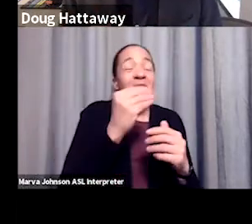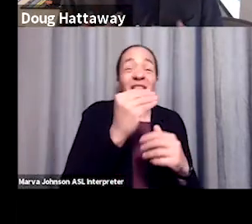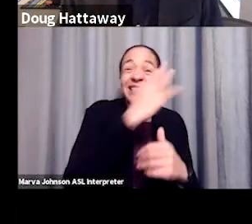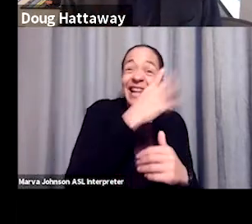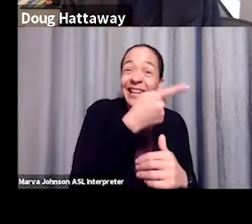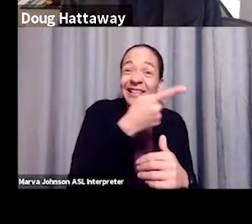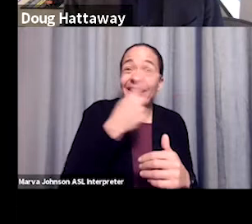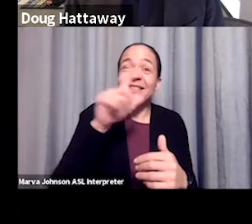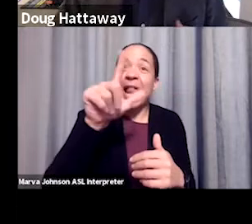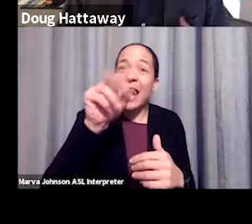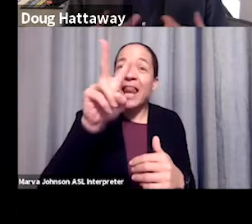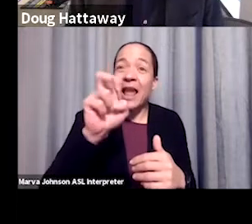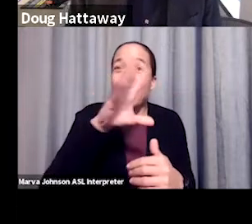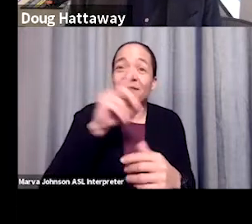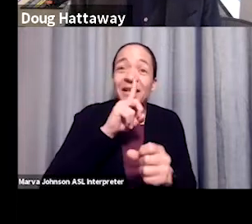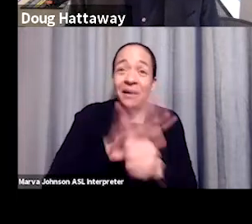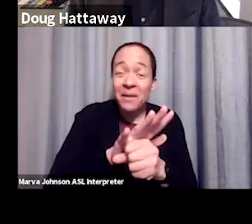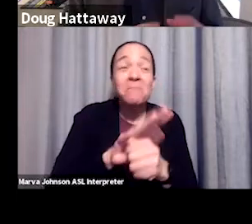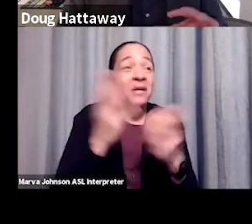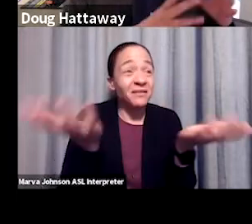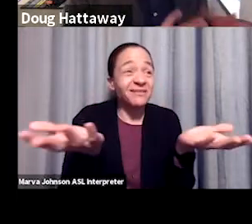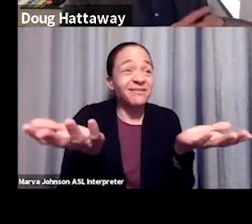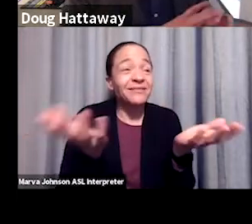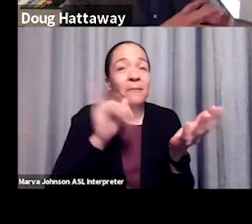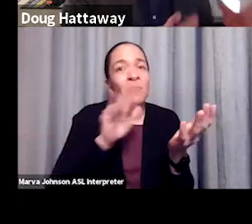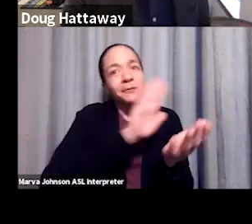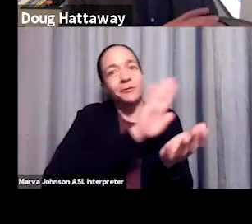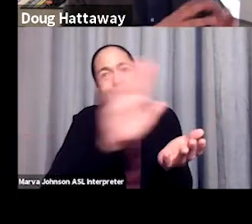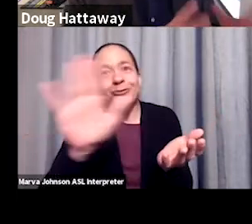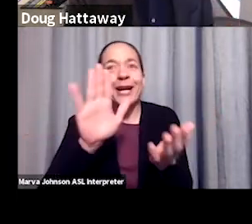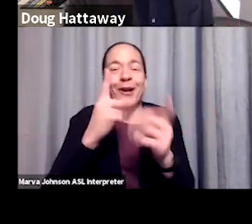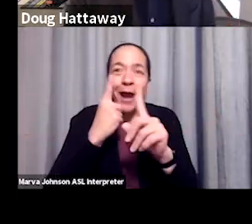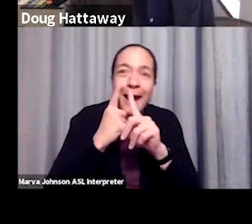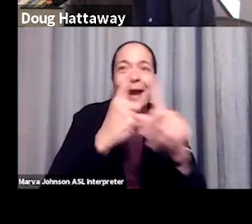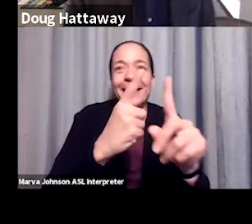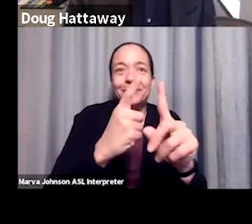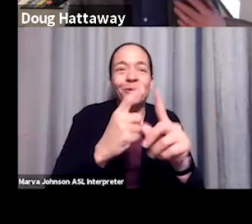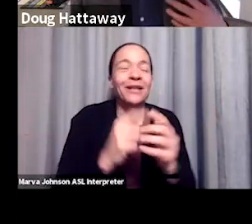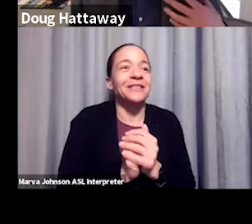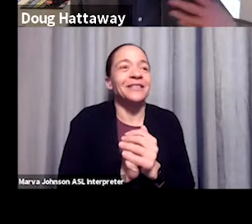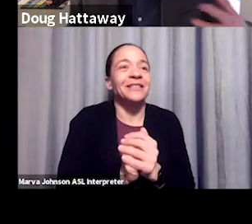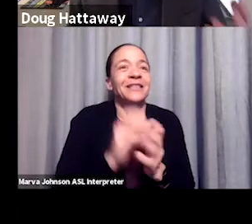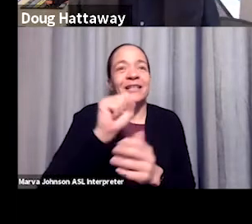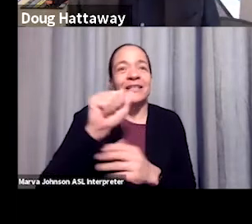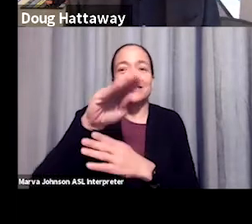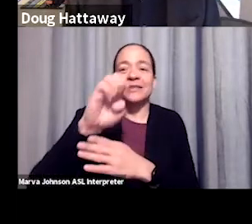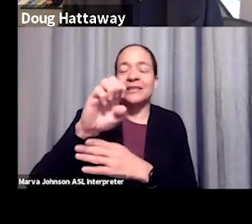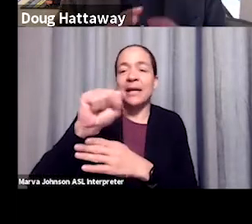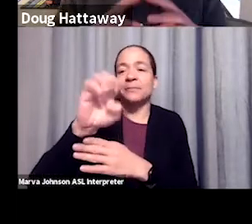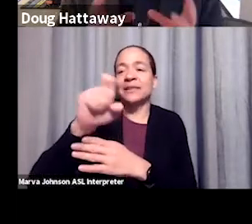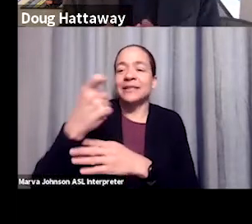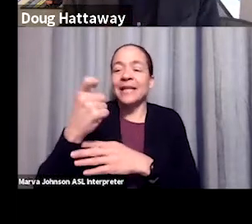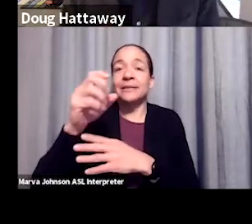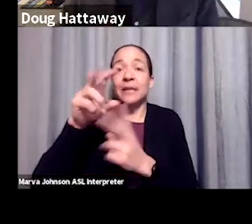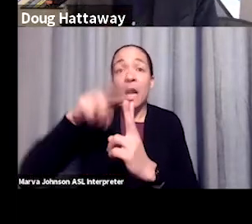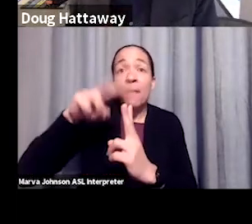aspiration when it came to the topic of marriage. And these same-sex couples looking to get married, that was their aspiration